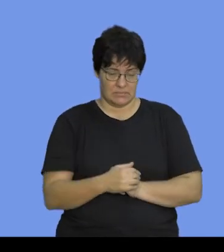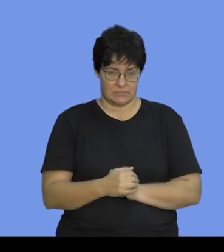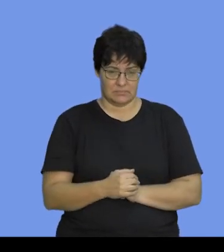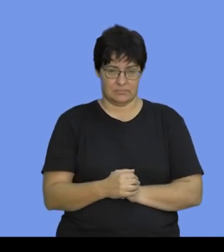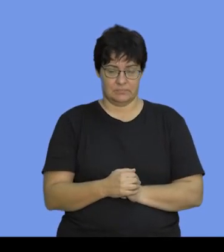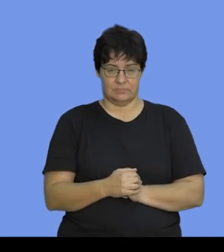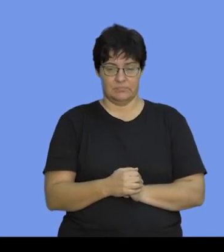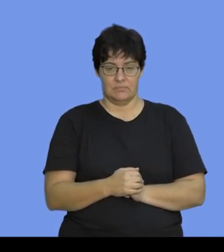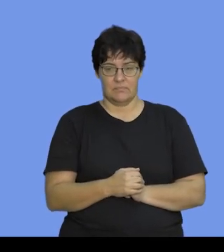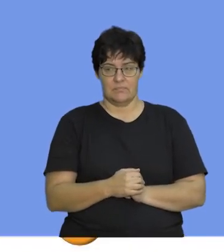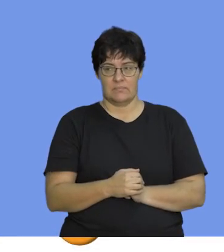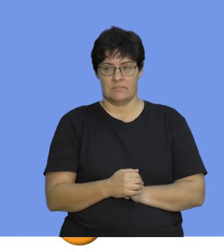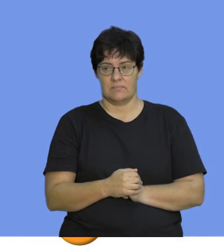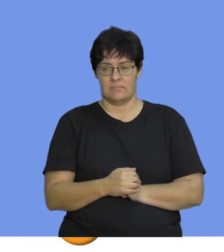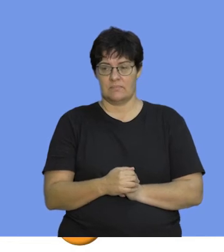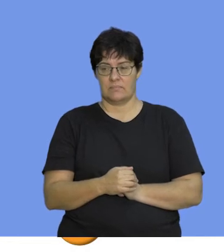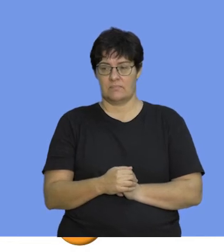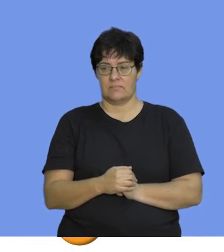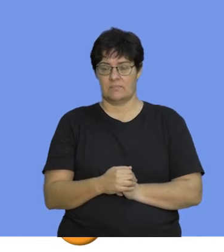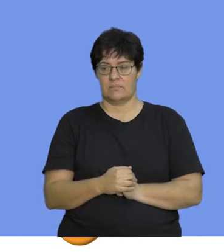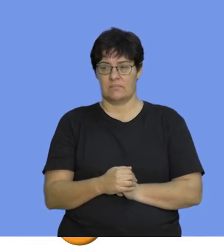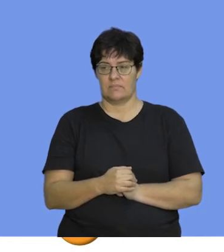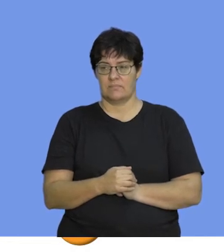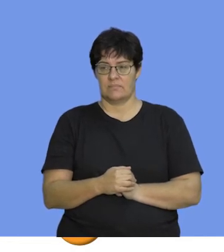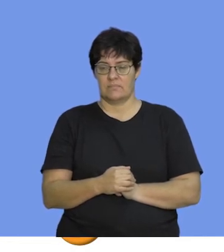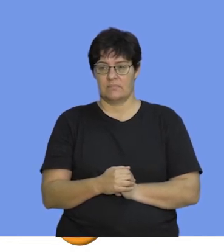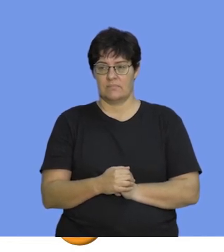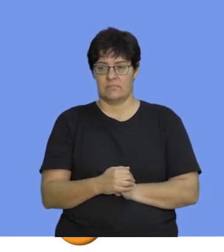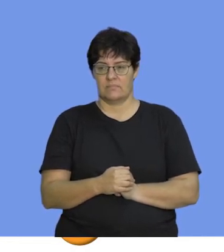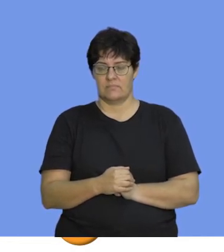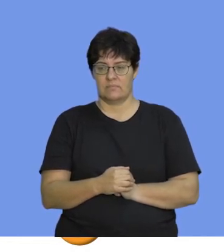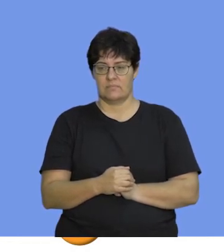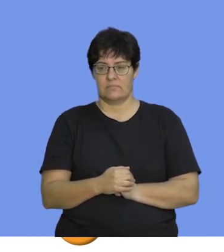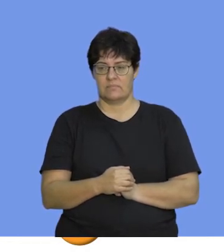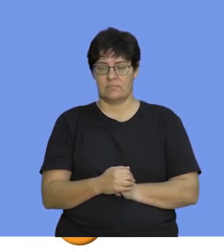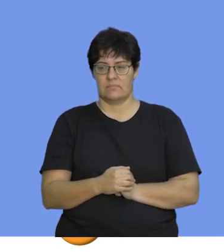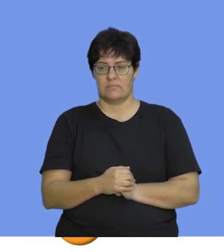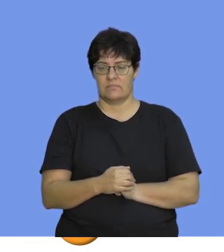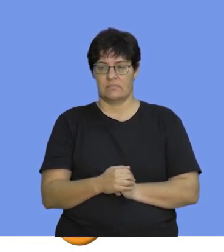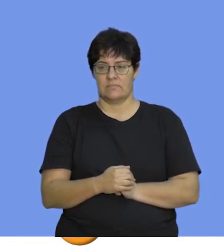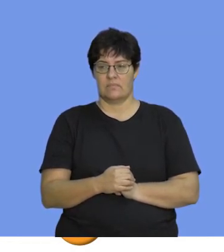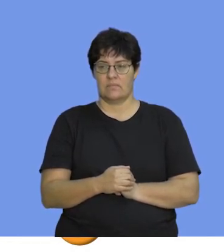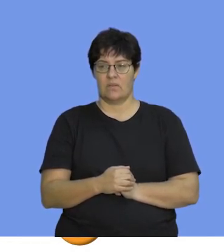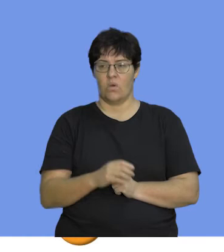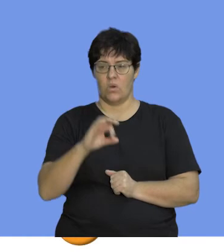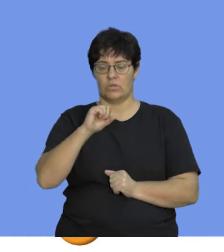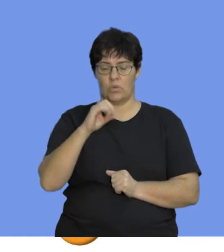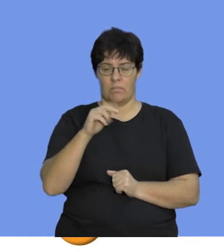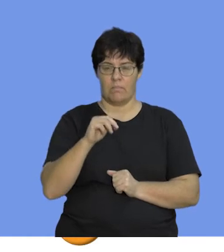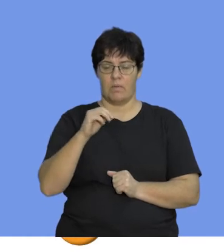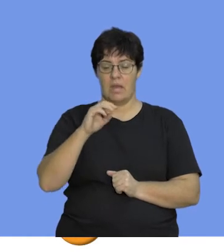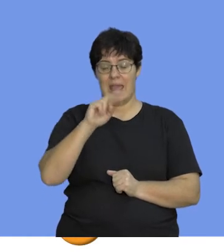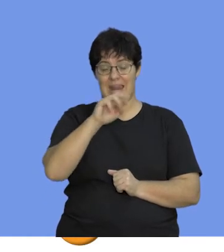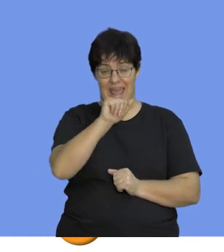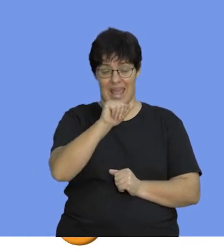okay? So if we go to our simulation, let's change that to sodium chloride because that's our